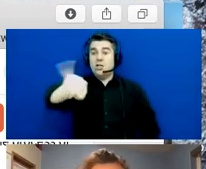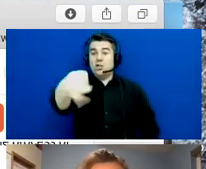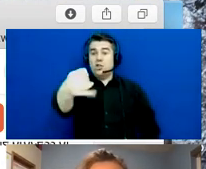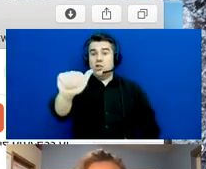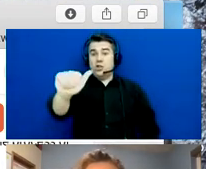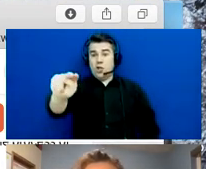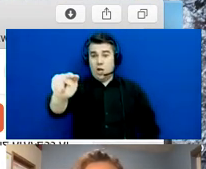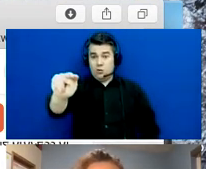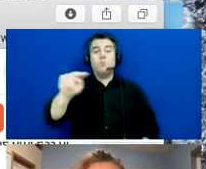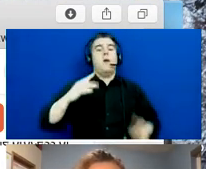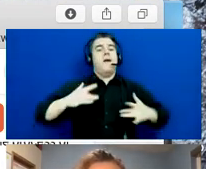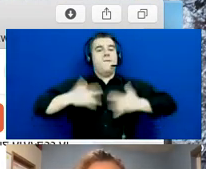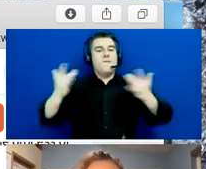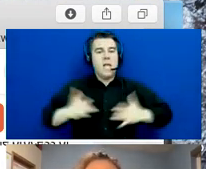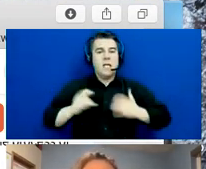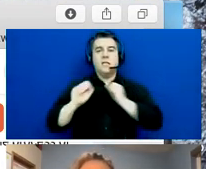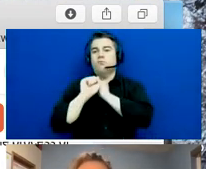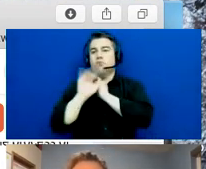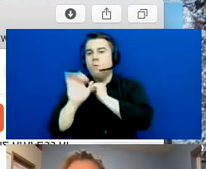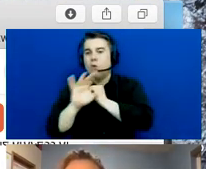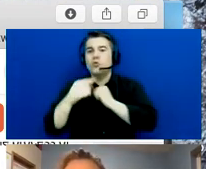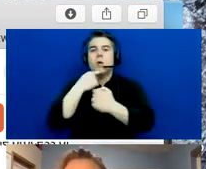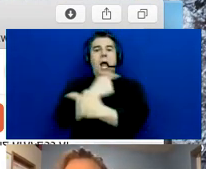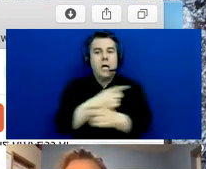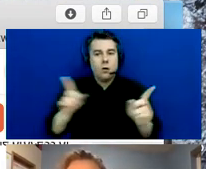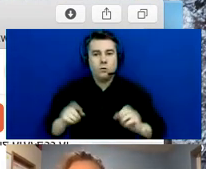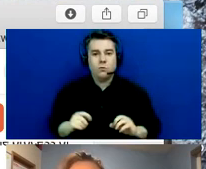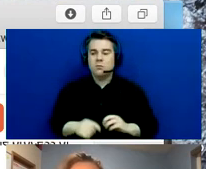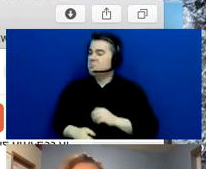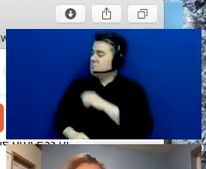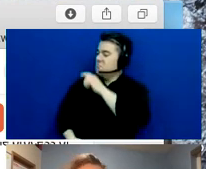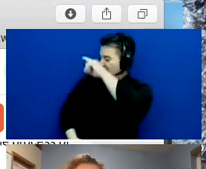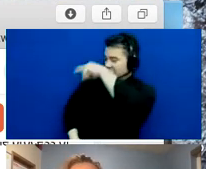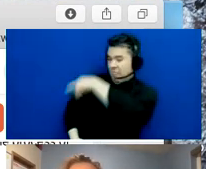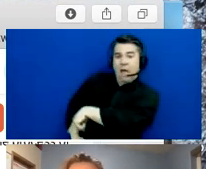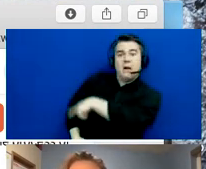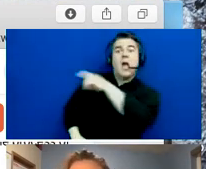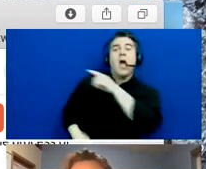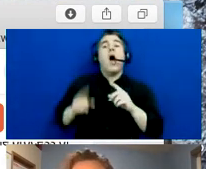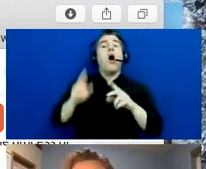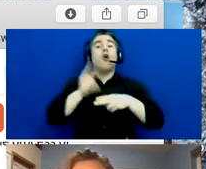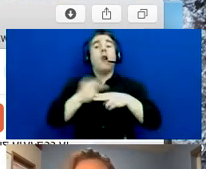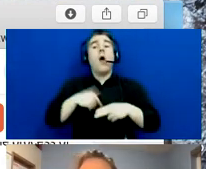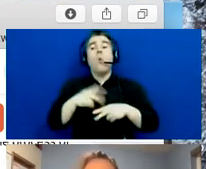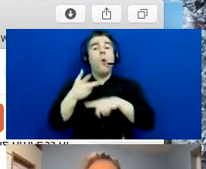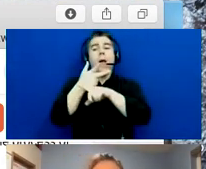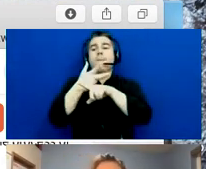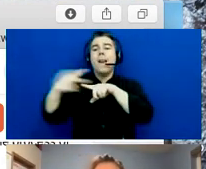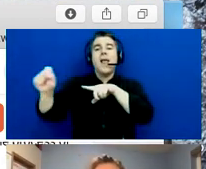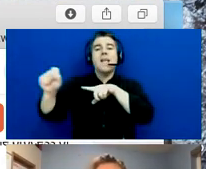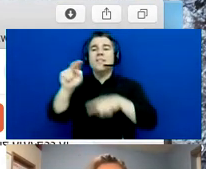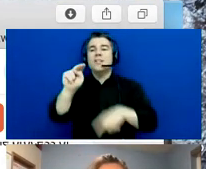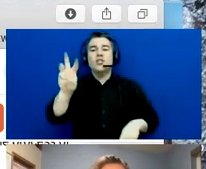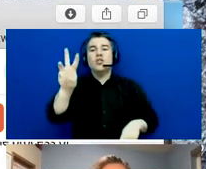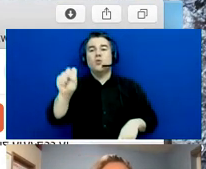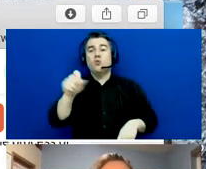the events, the promotions, and announcements. This is what I kind of call our Plexus news. So, get up